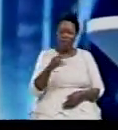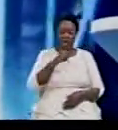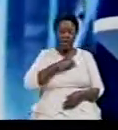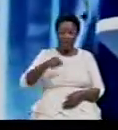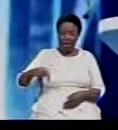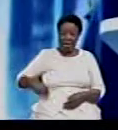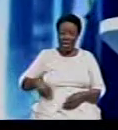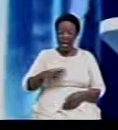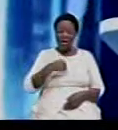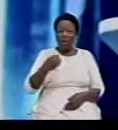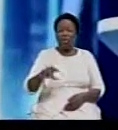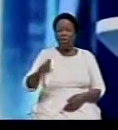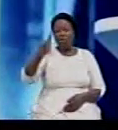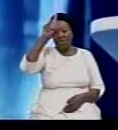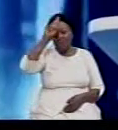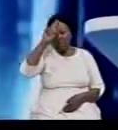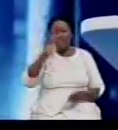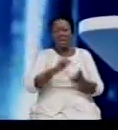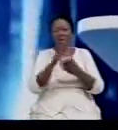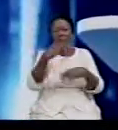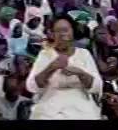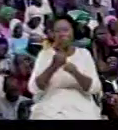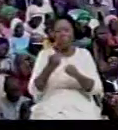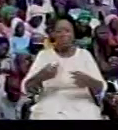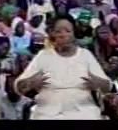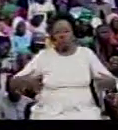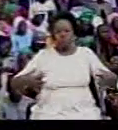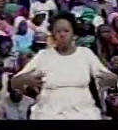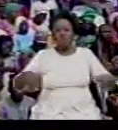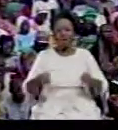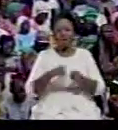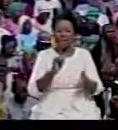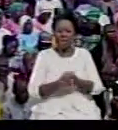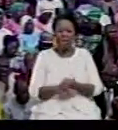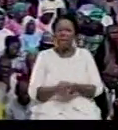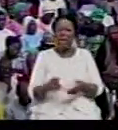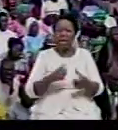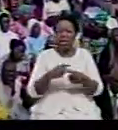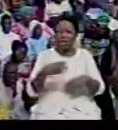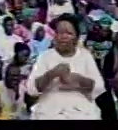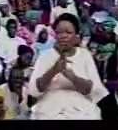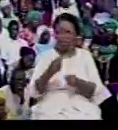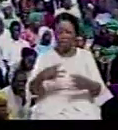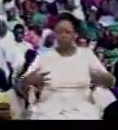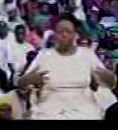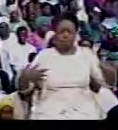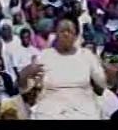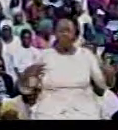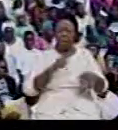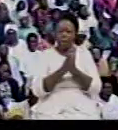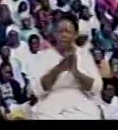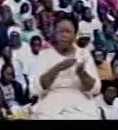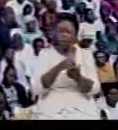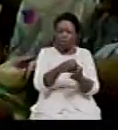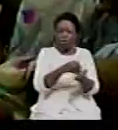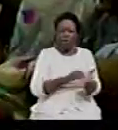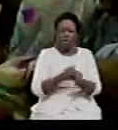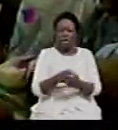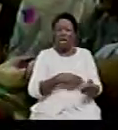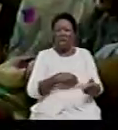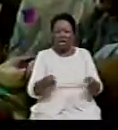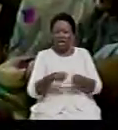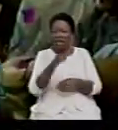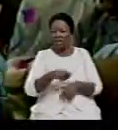will make you fat and flabby, will make you fat and the feeble. As they ate all those things